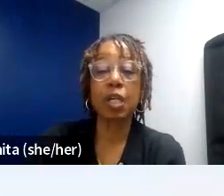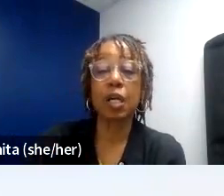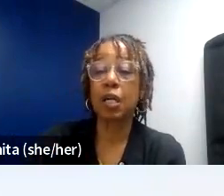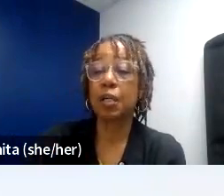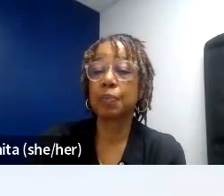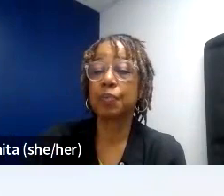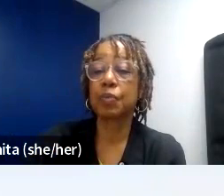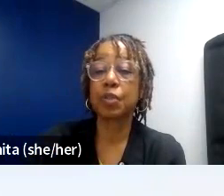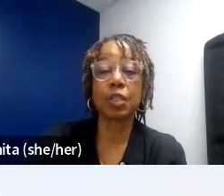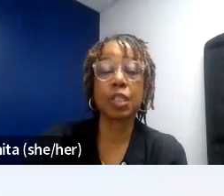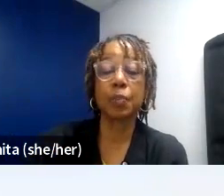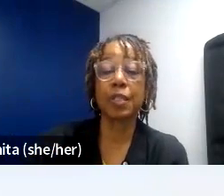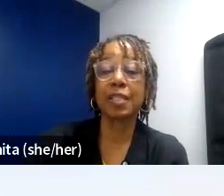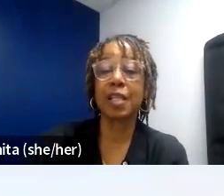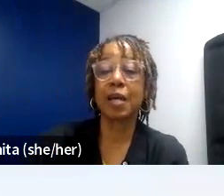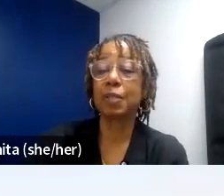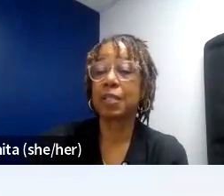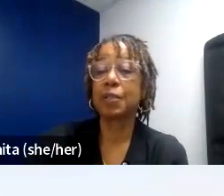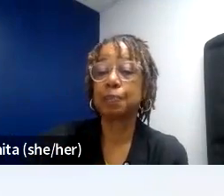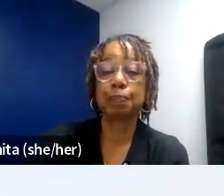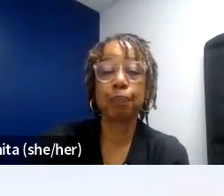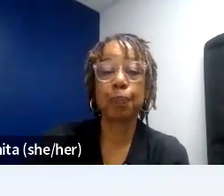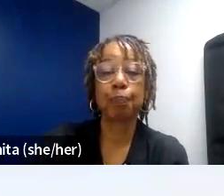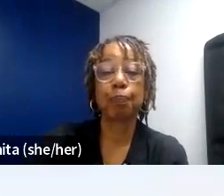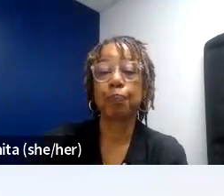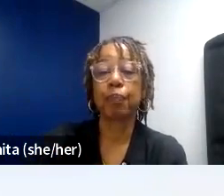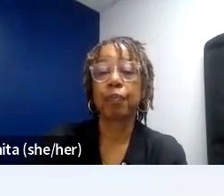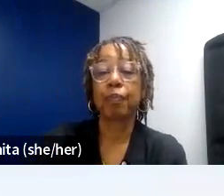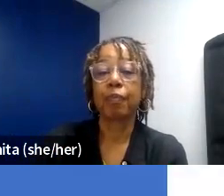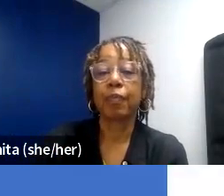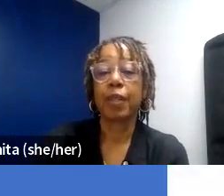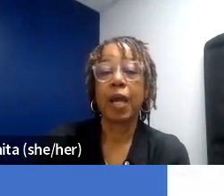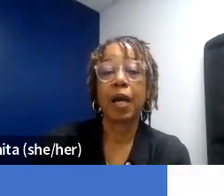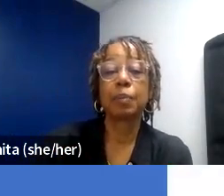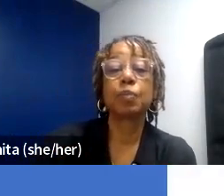talk, go a little bit, next slide, please.